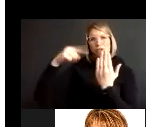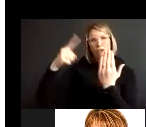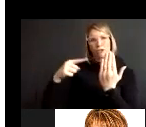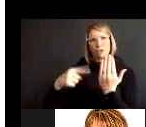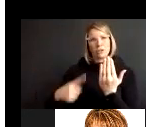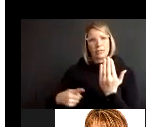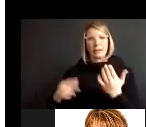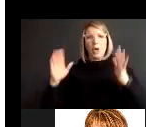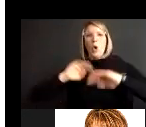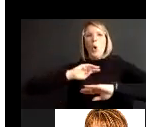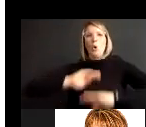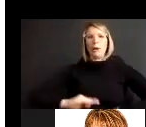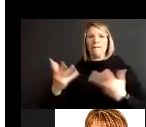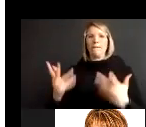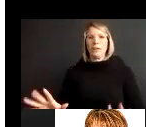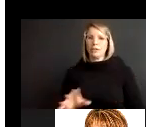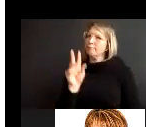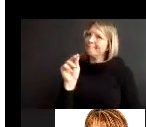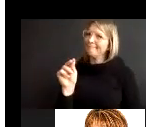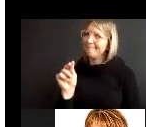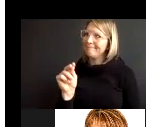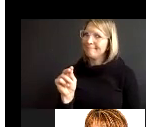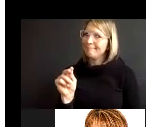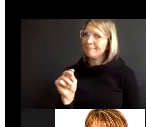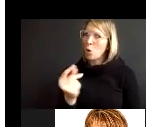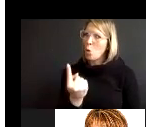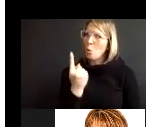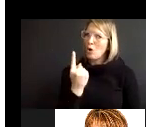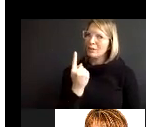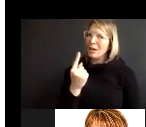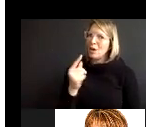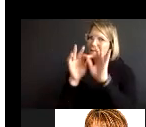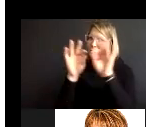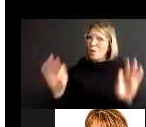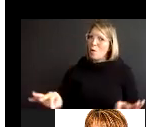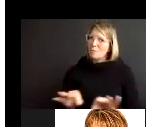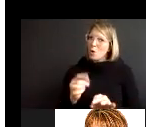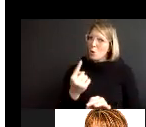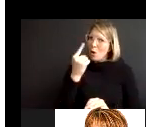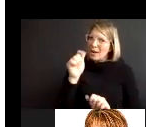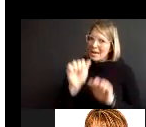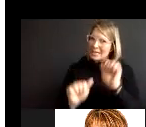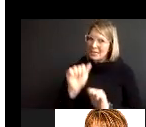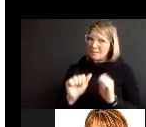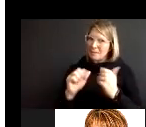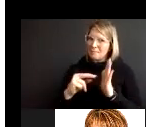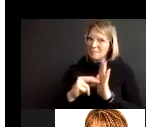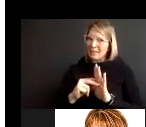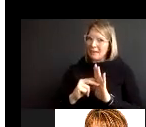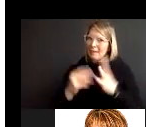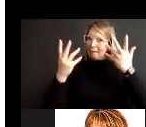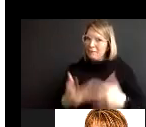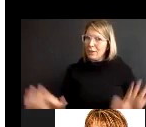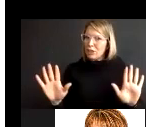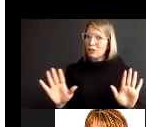you can do, on this functional score, you get 10 out of 20 or whatever. And sometimes that's okay. But there's that qualitative piece as